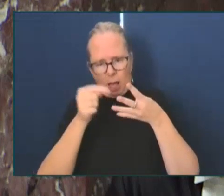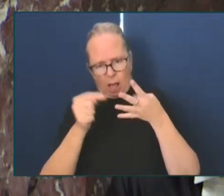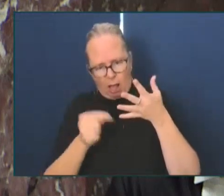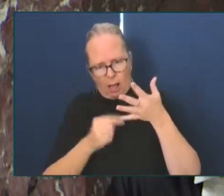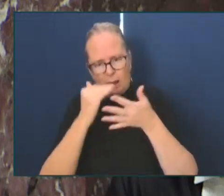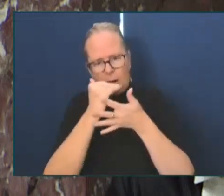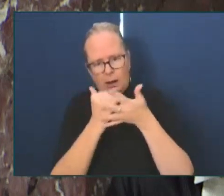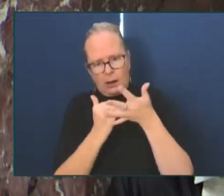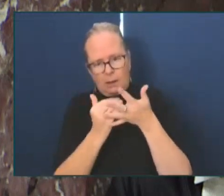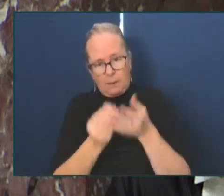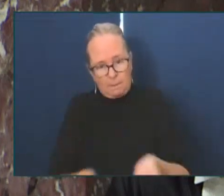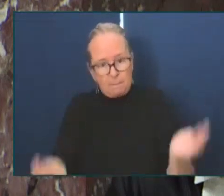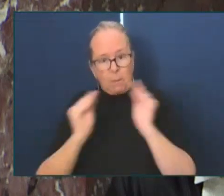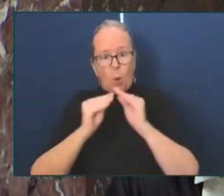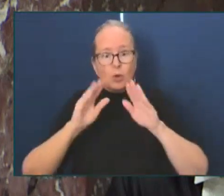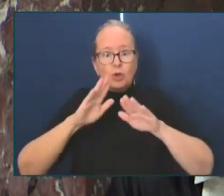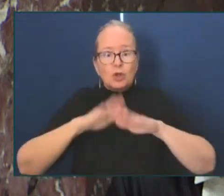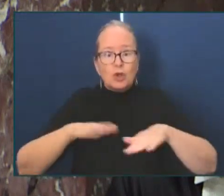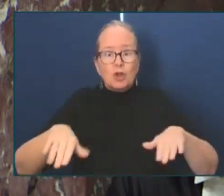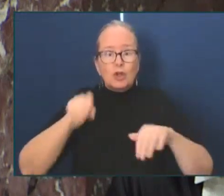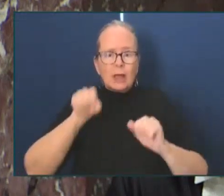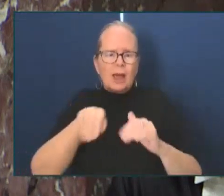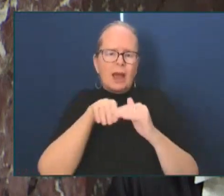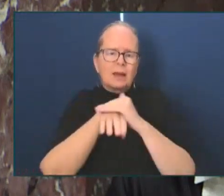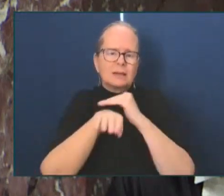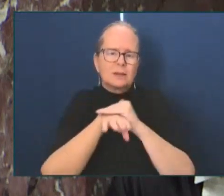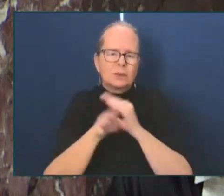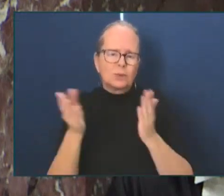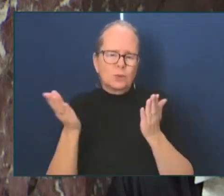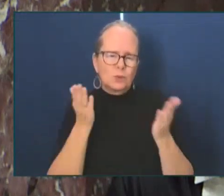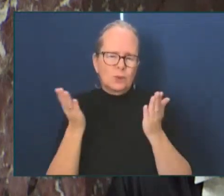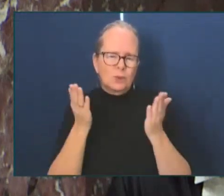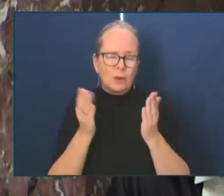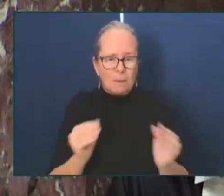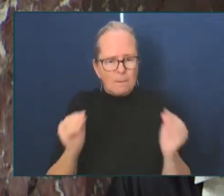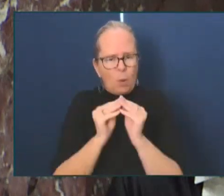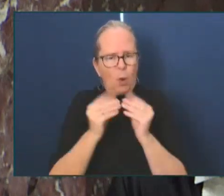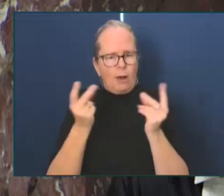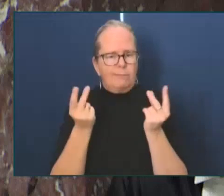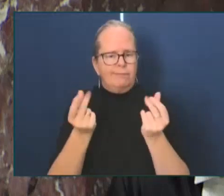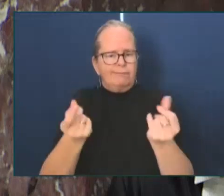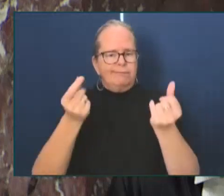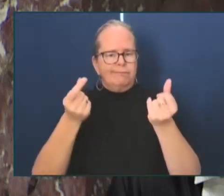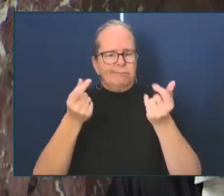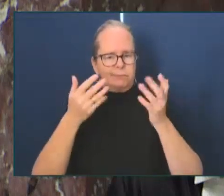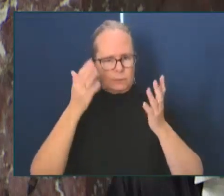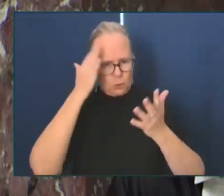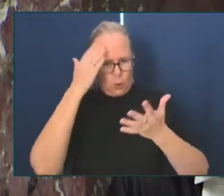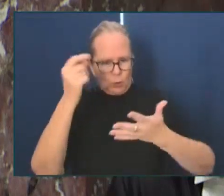better access to services earlier in their development, and more children will thrive.